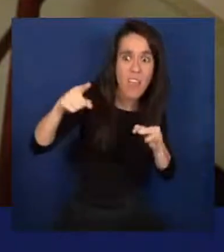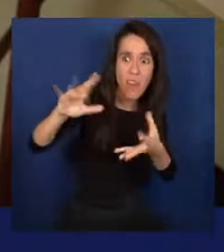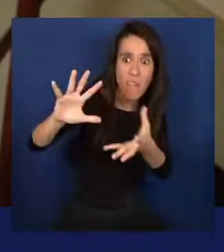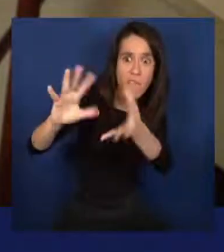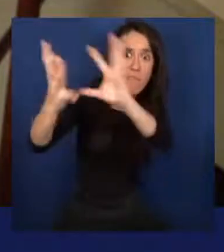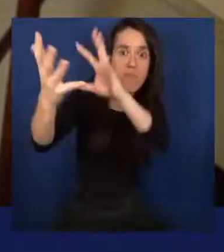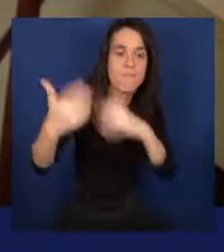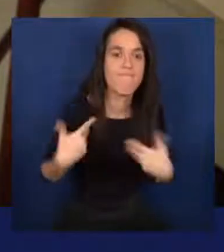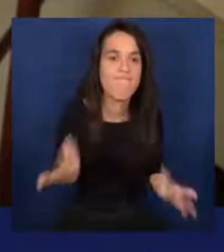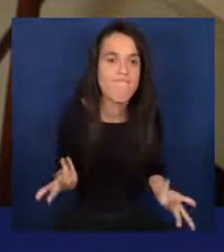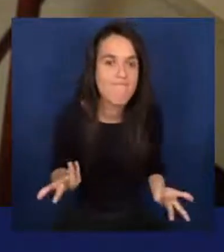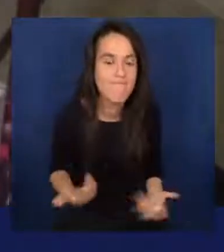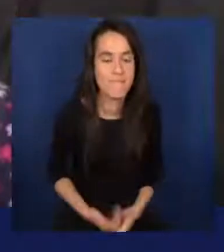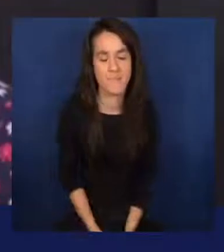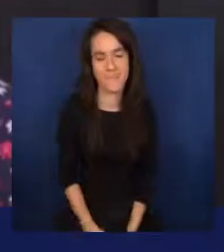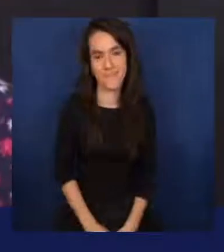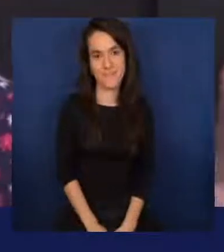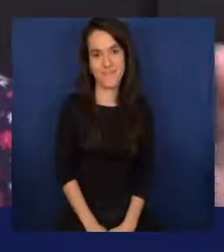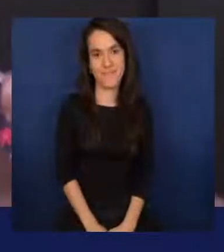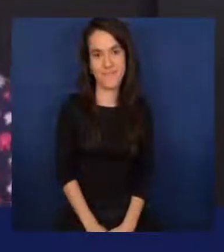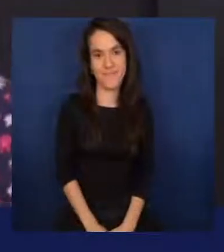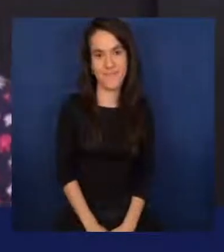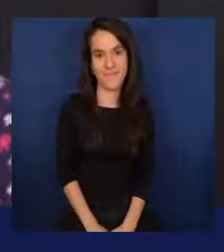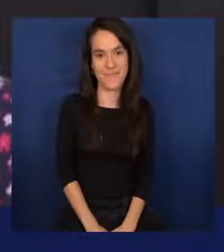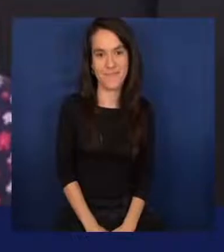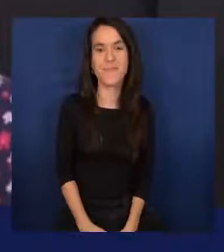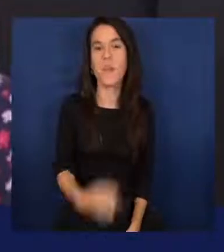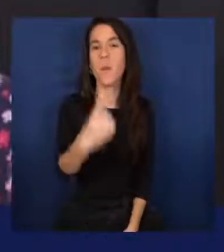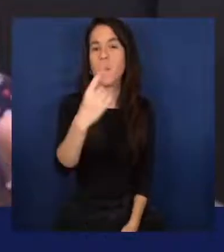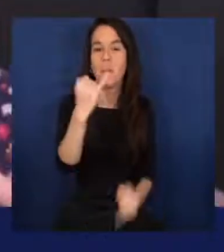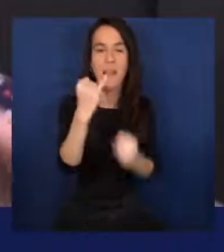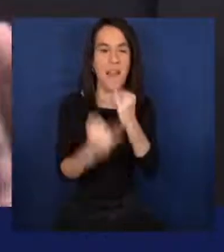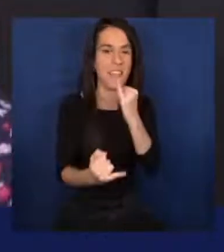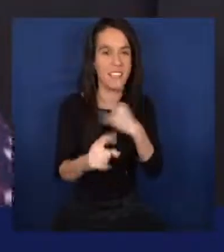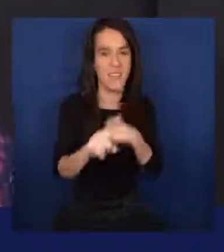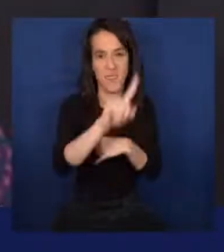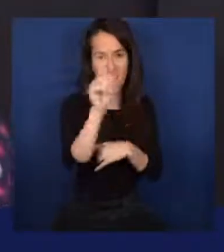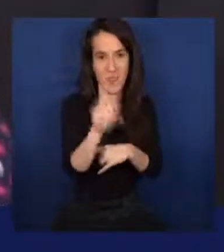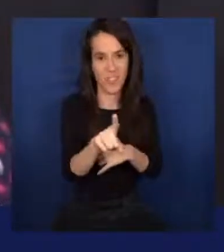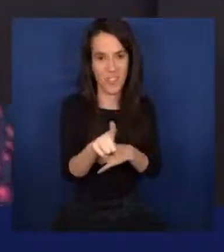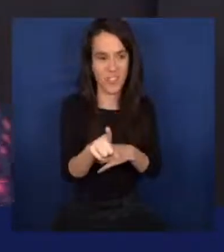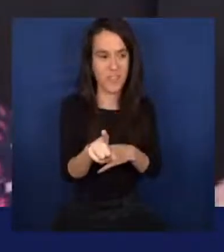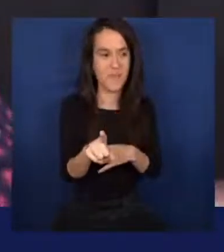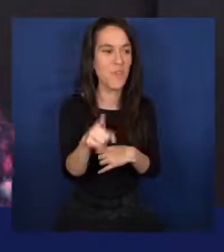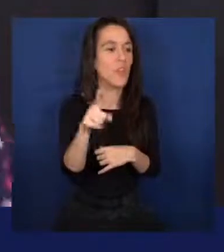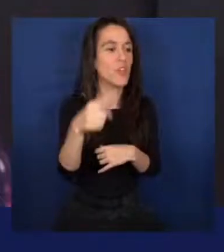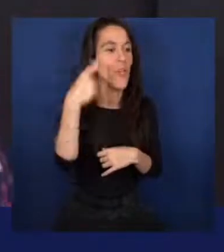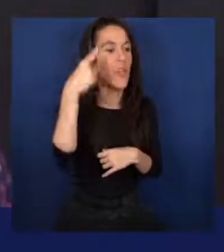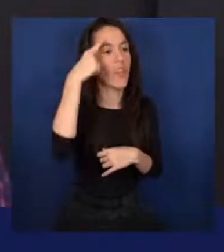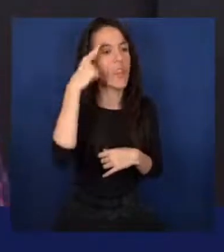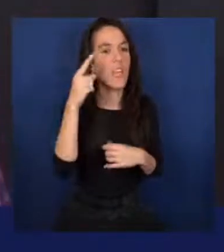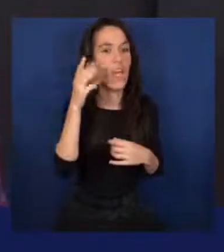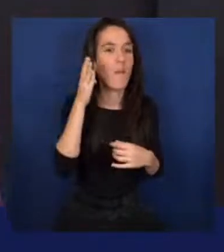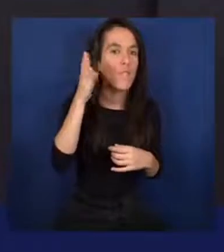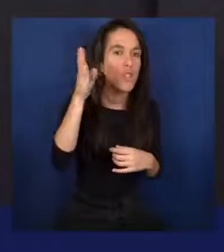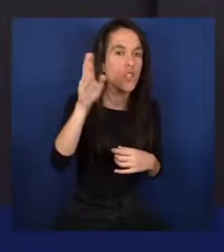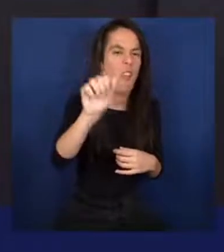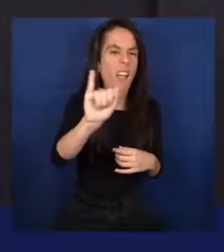Willem, one last question, because I know I've been hogging you all. Let's start with you, Marion. What's the future of AI? And then we'll go to you, Richard, on that.